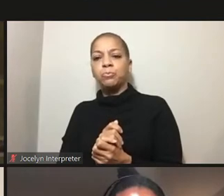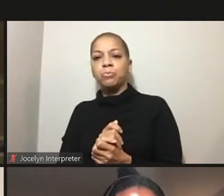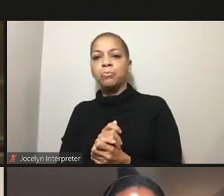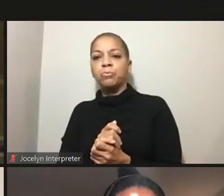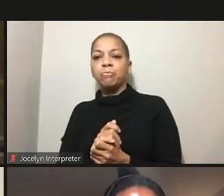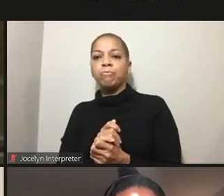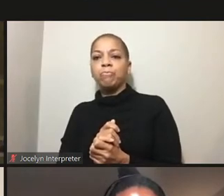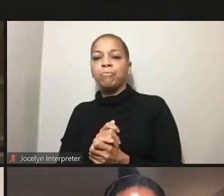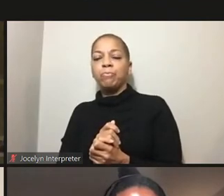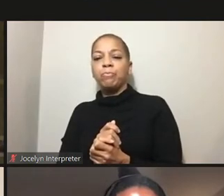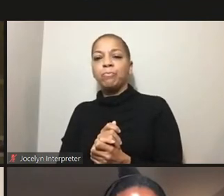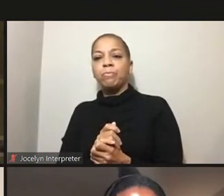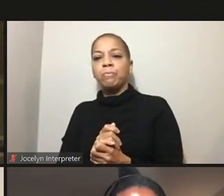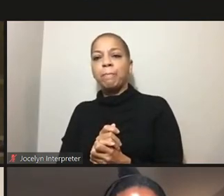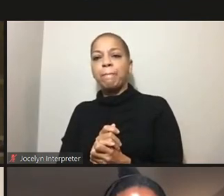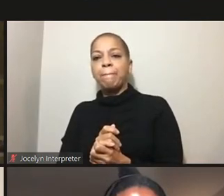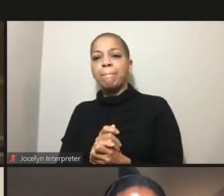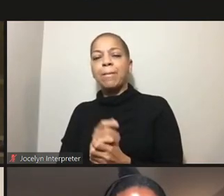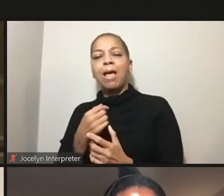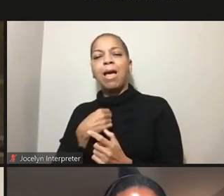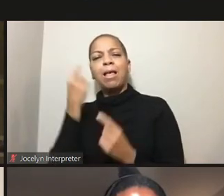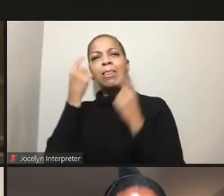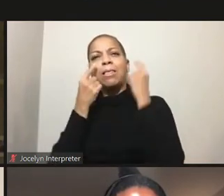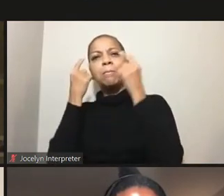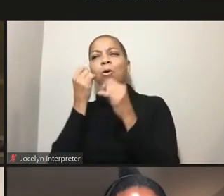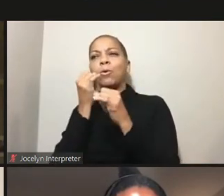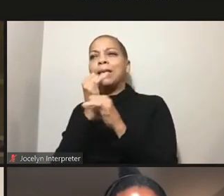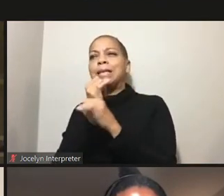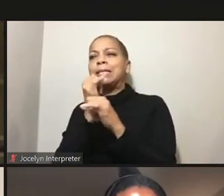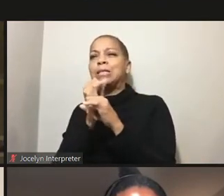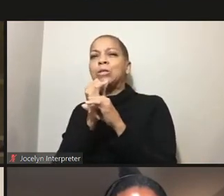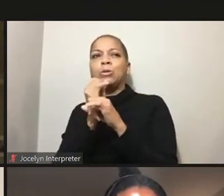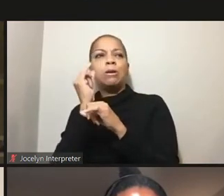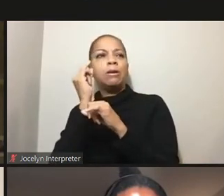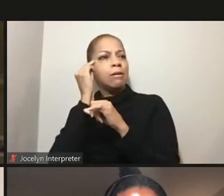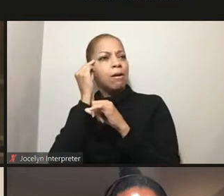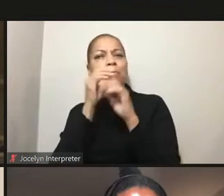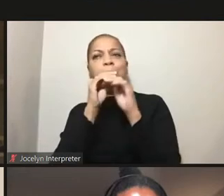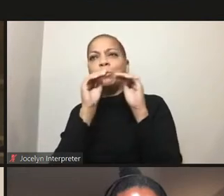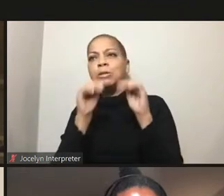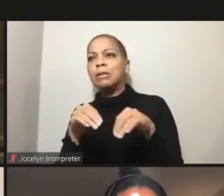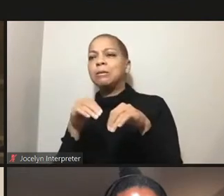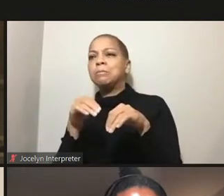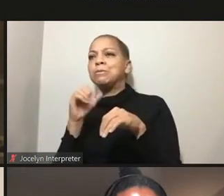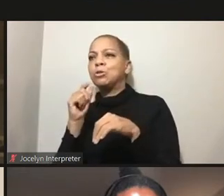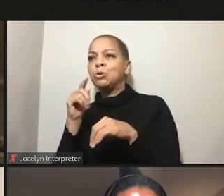You know, when I think about institutions, you know,